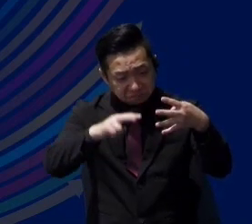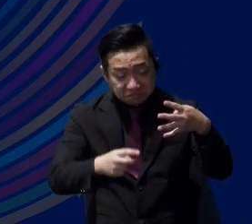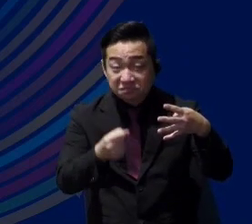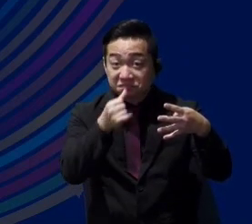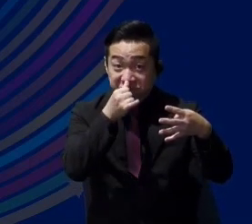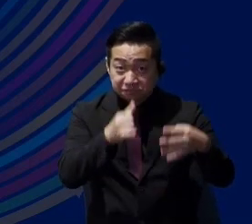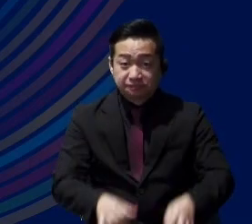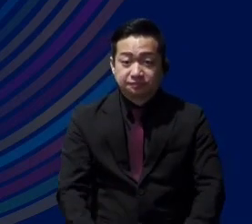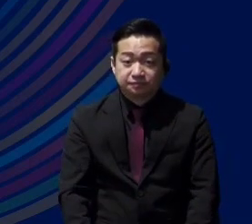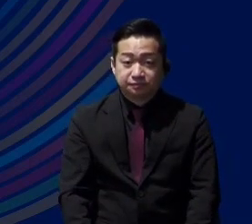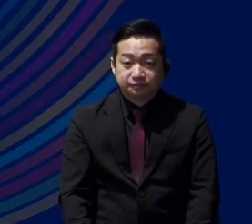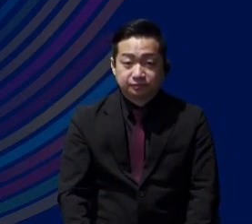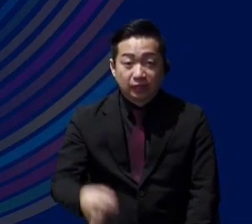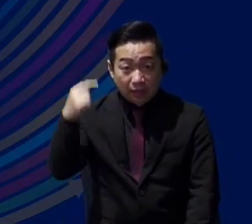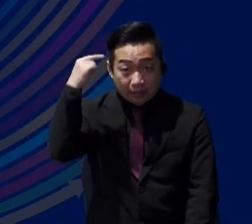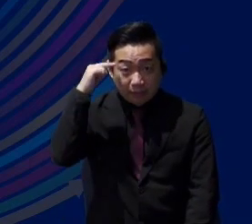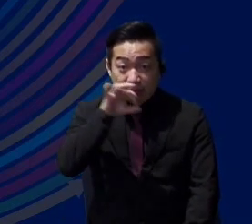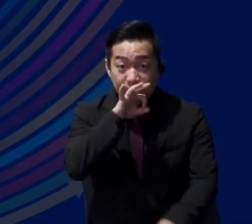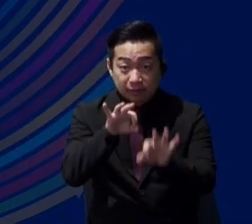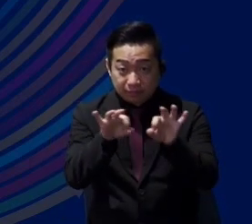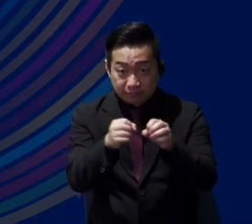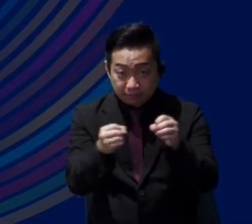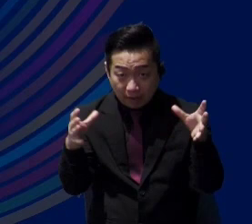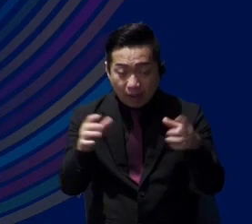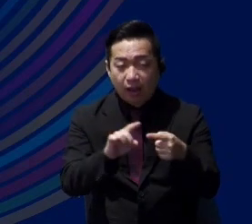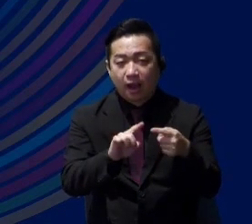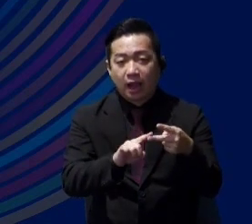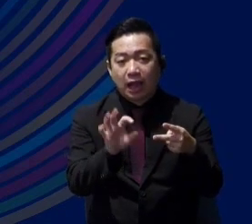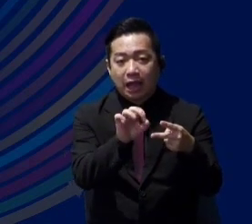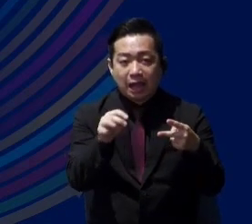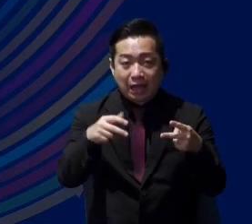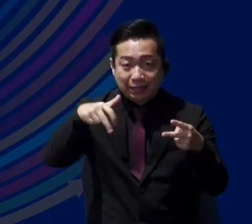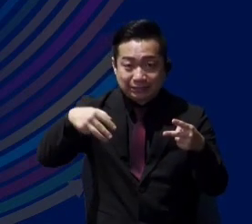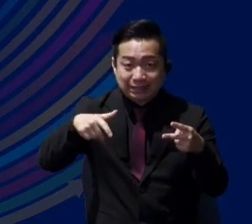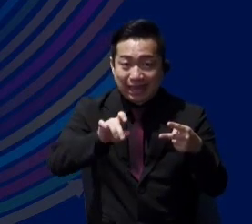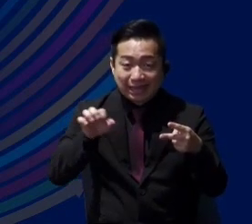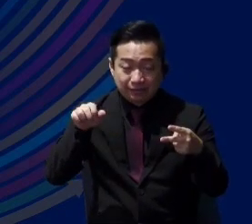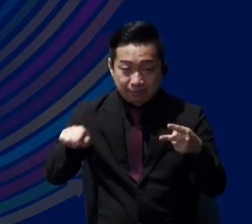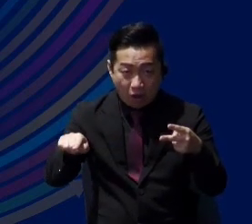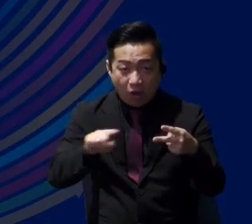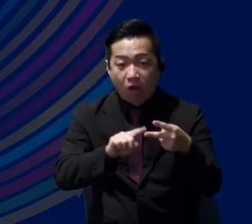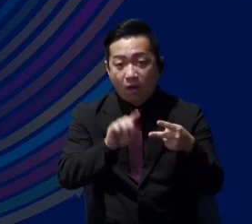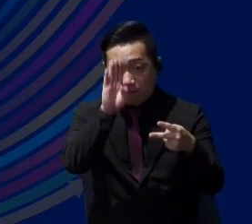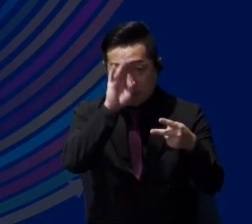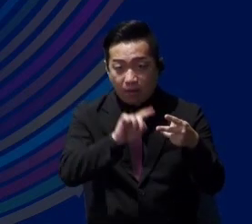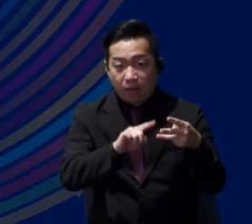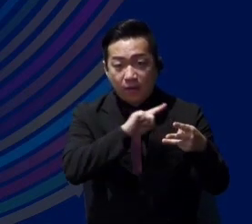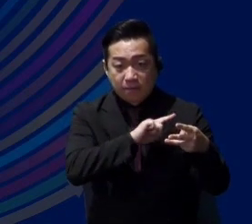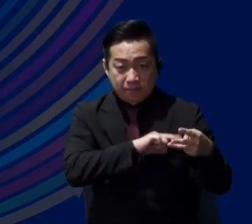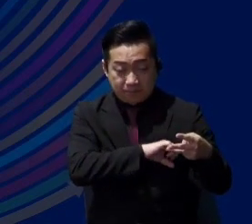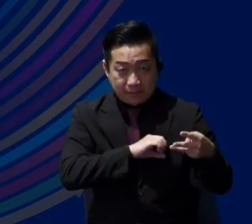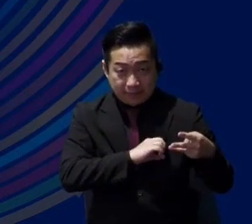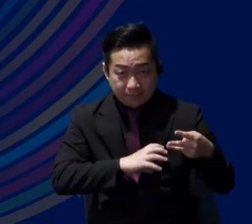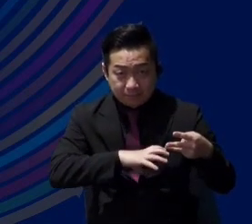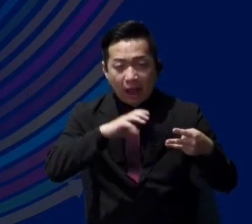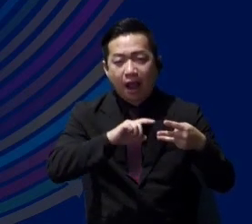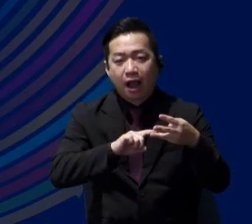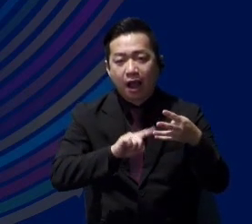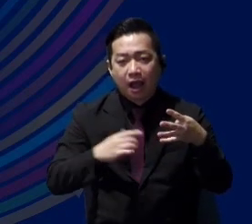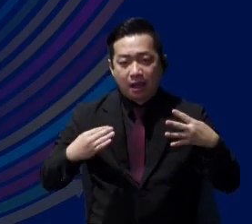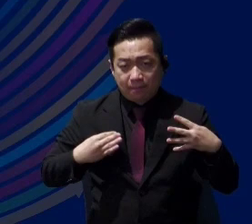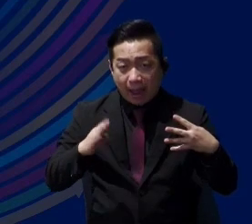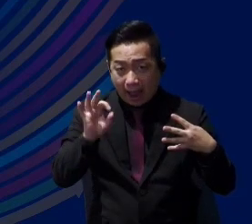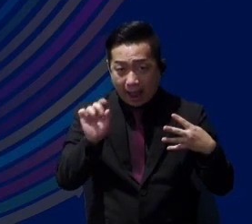Alzheimer, ischemic heart disease, lung cancer, lower respiratory. Did you see that? That stomach